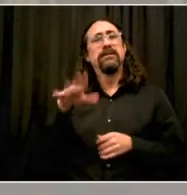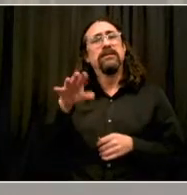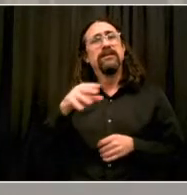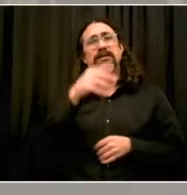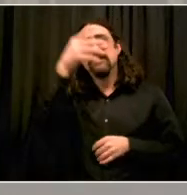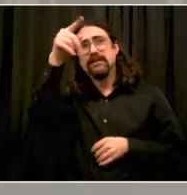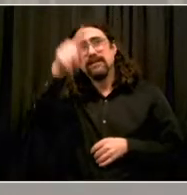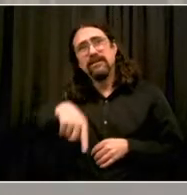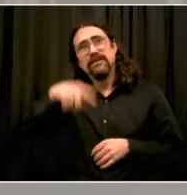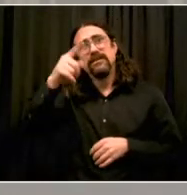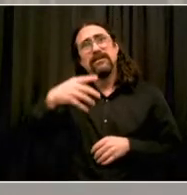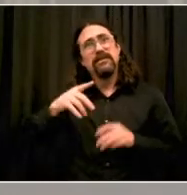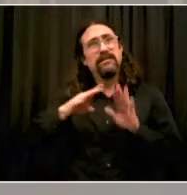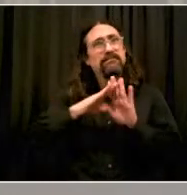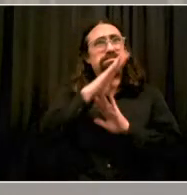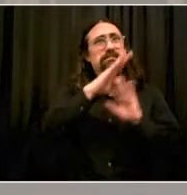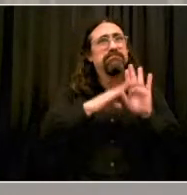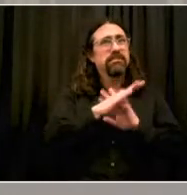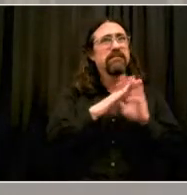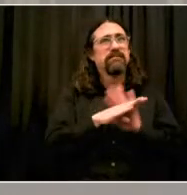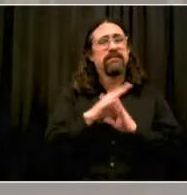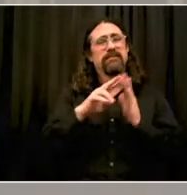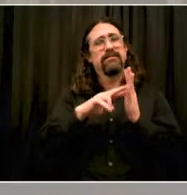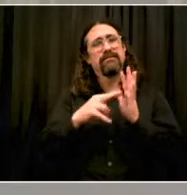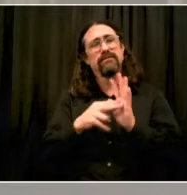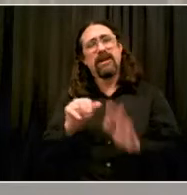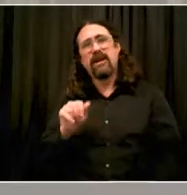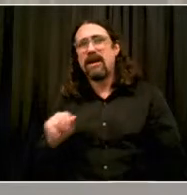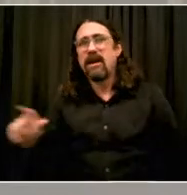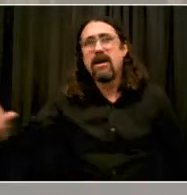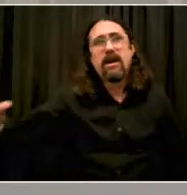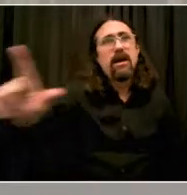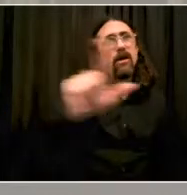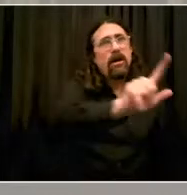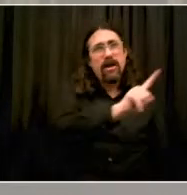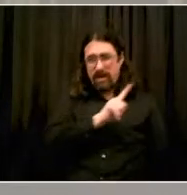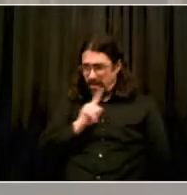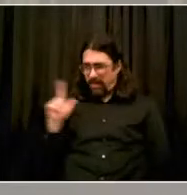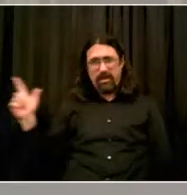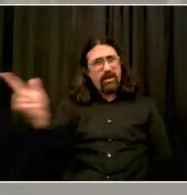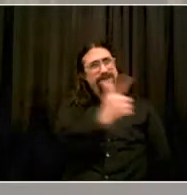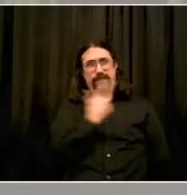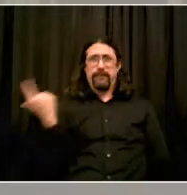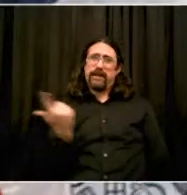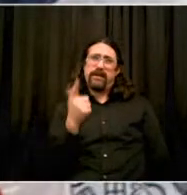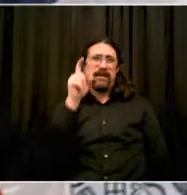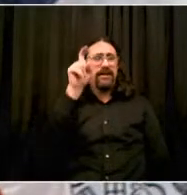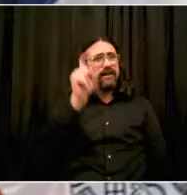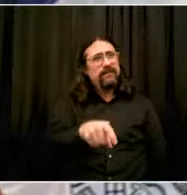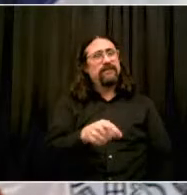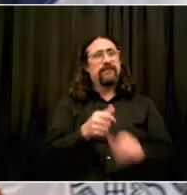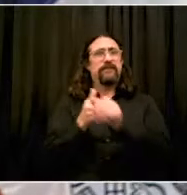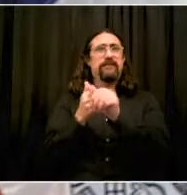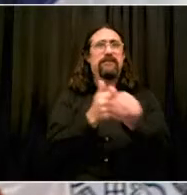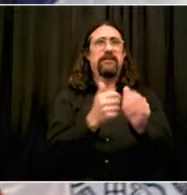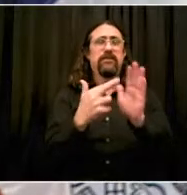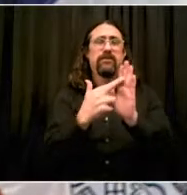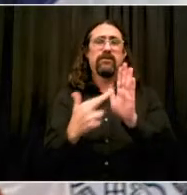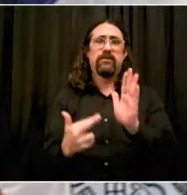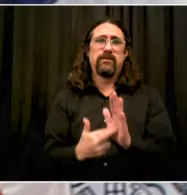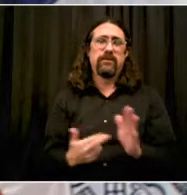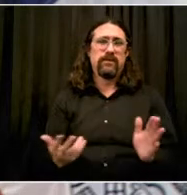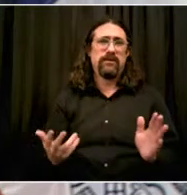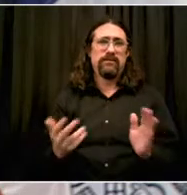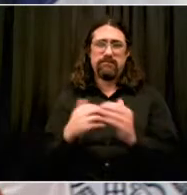open as quickly as possible, as well as protecting our fellow New Yorkers. Thank you. The next is